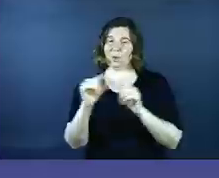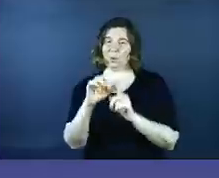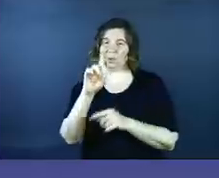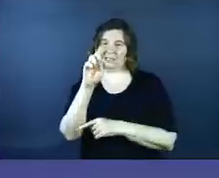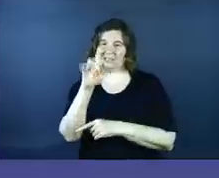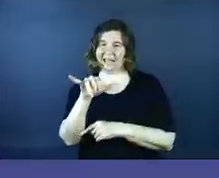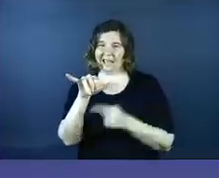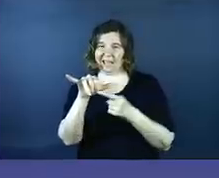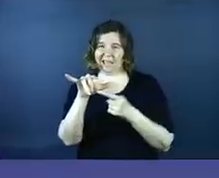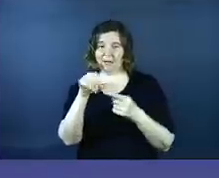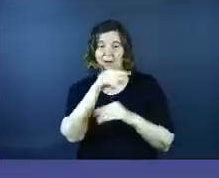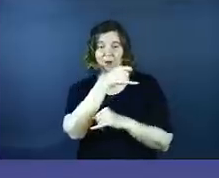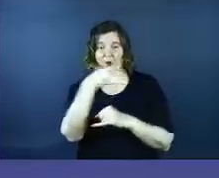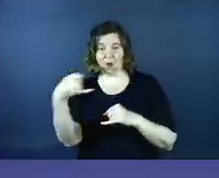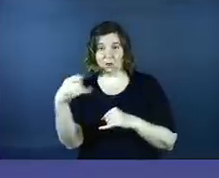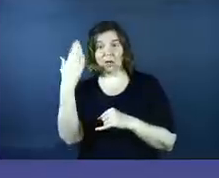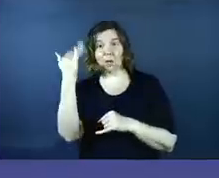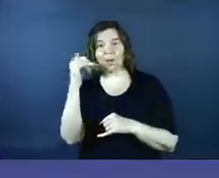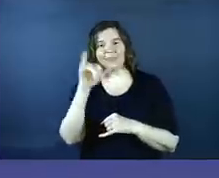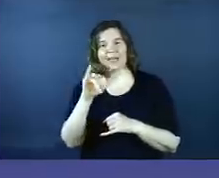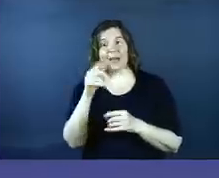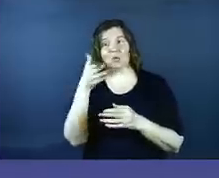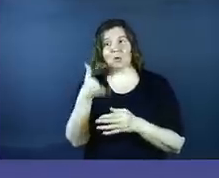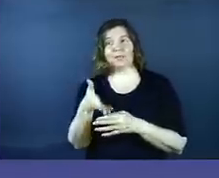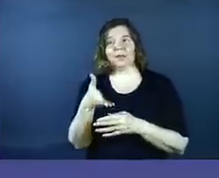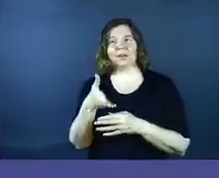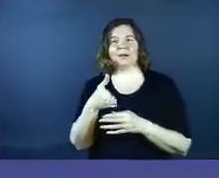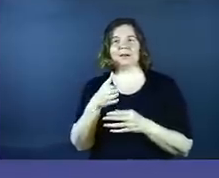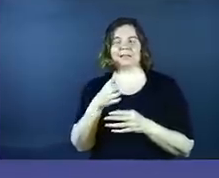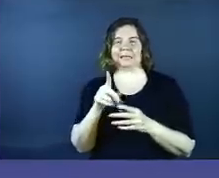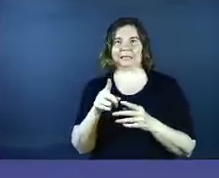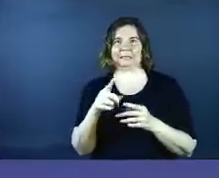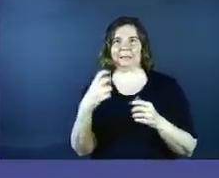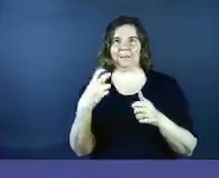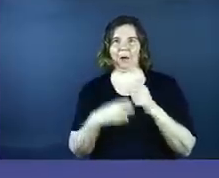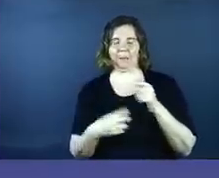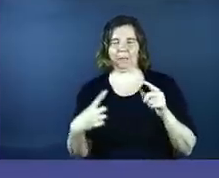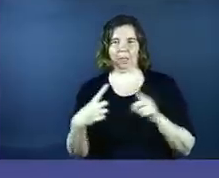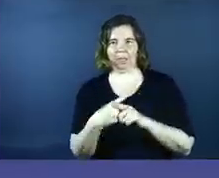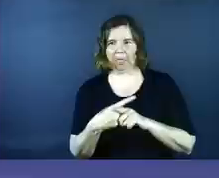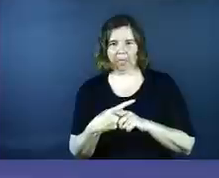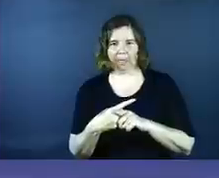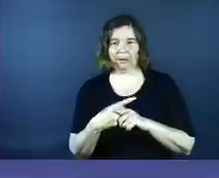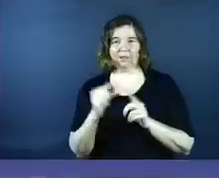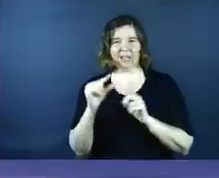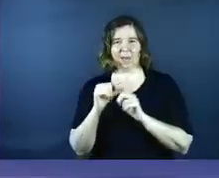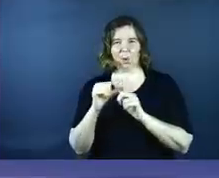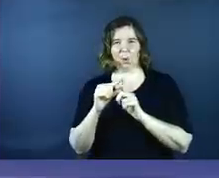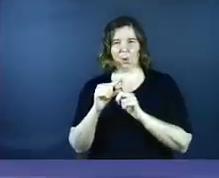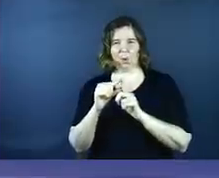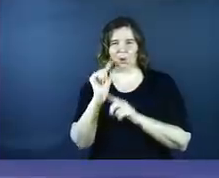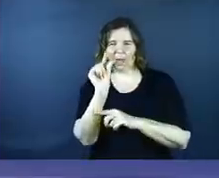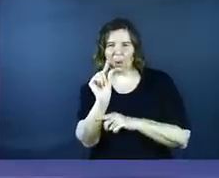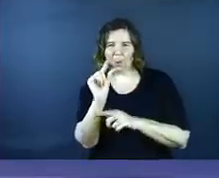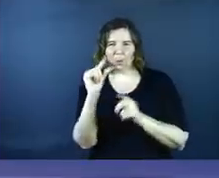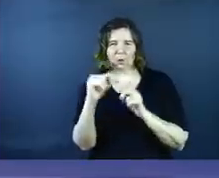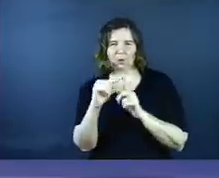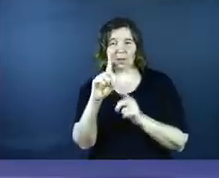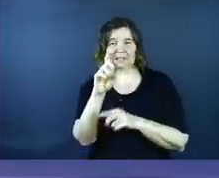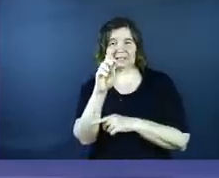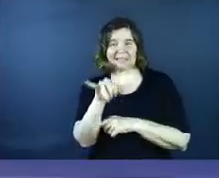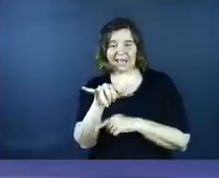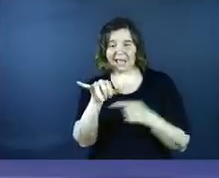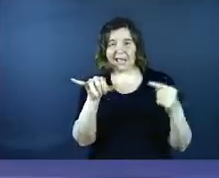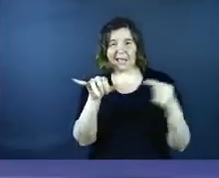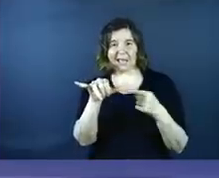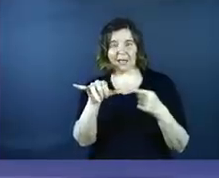there underlined because that right there is the crux of the issue. That word, that little word, it was the first